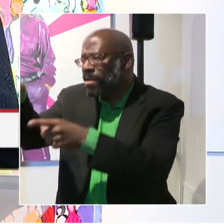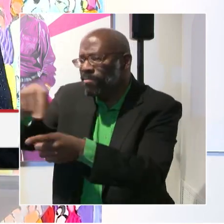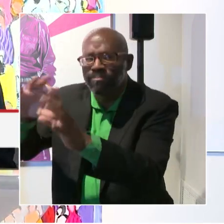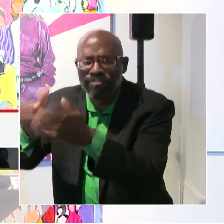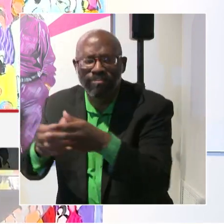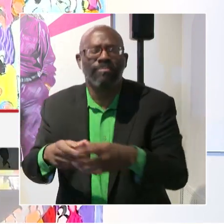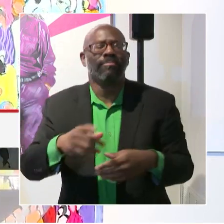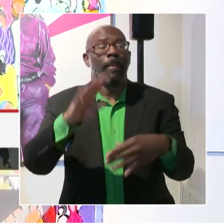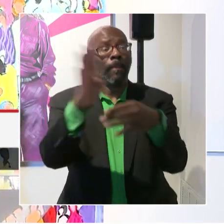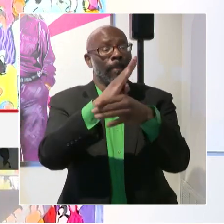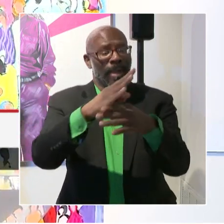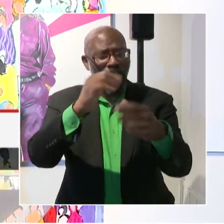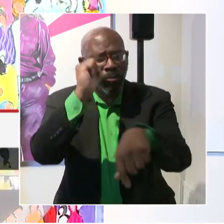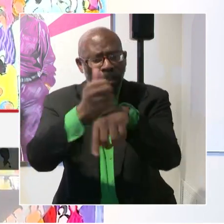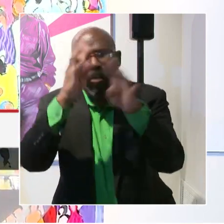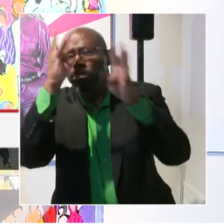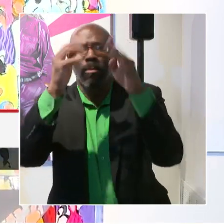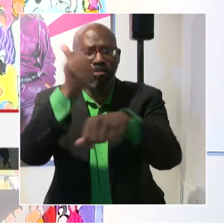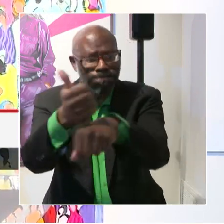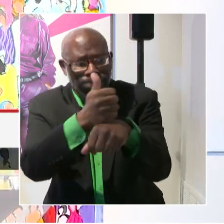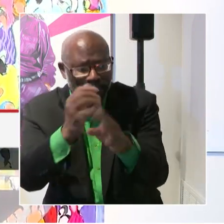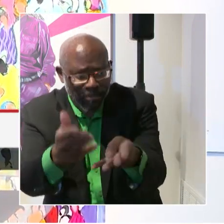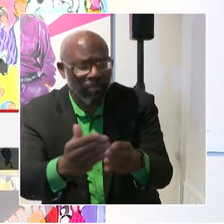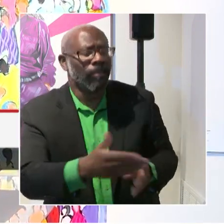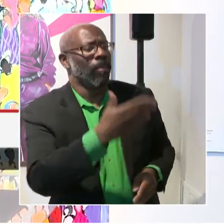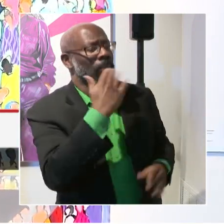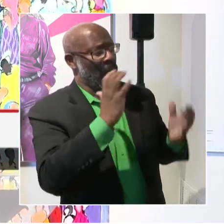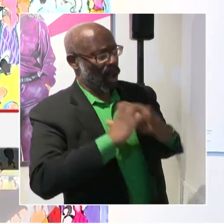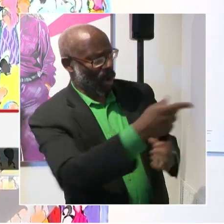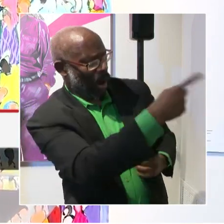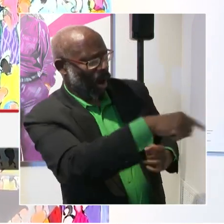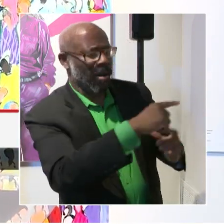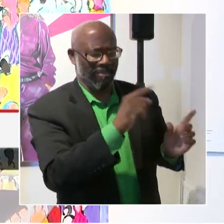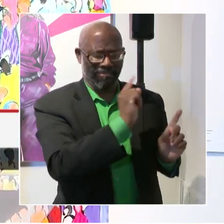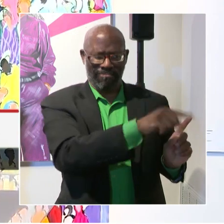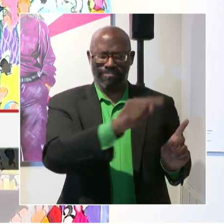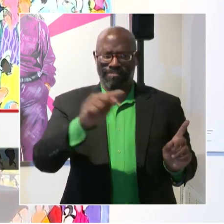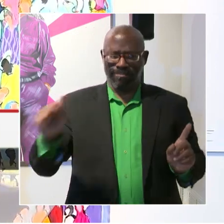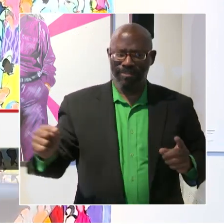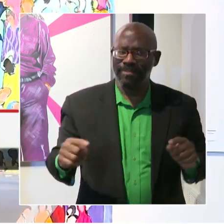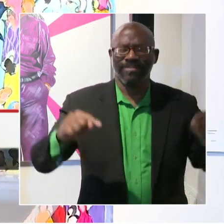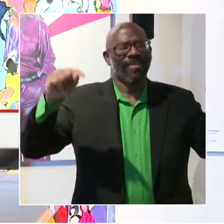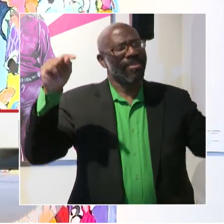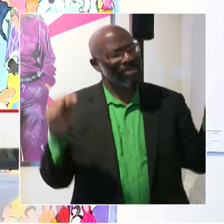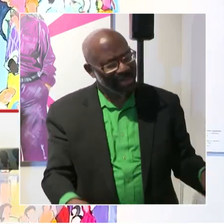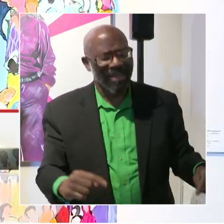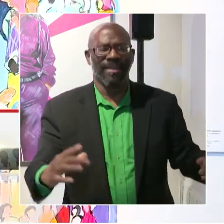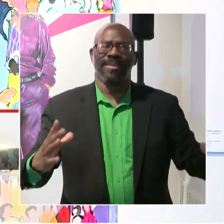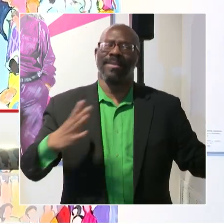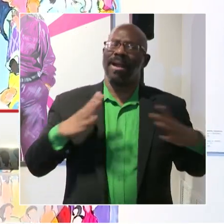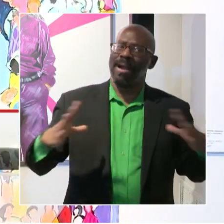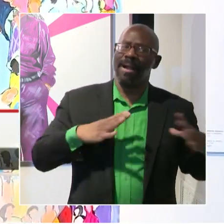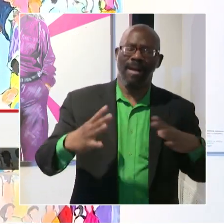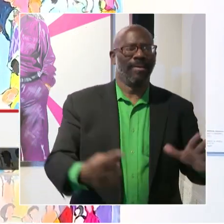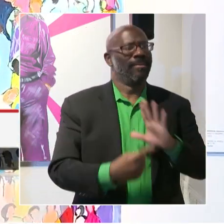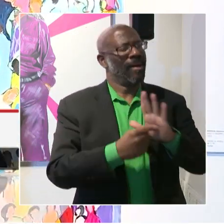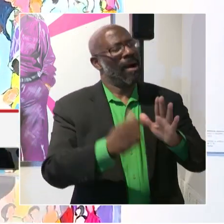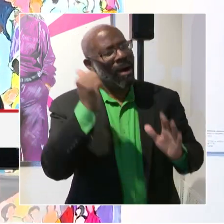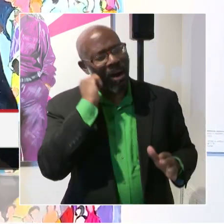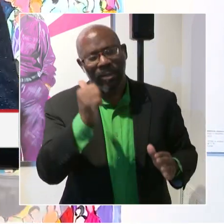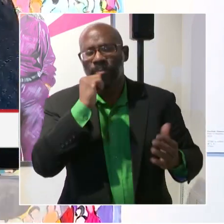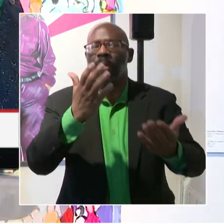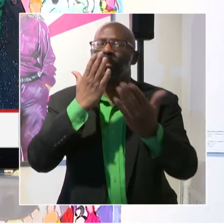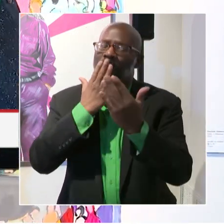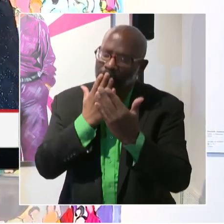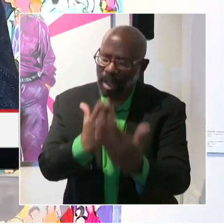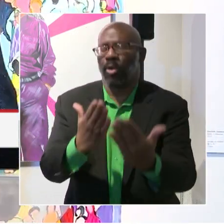want to thank in advance your customers during this holiday season and every day. Know that as